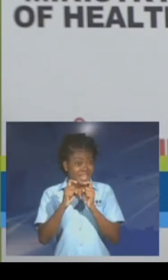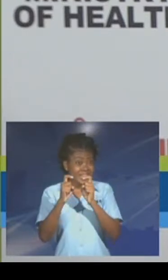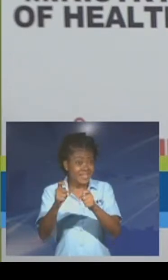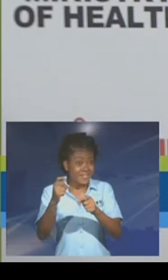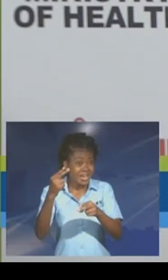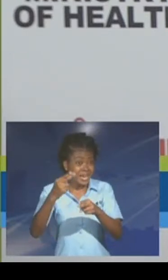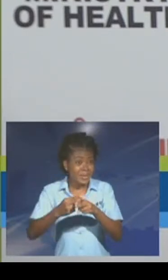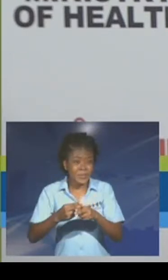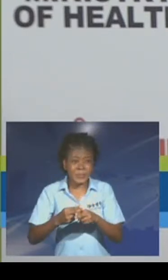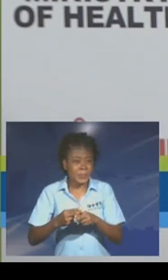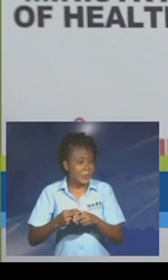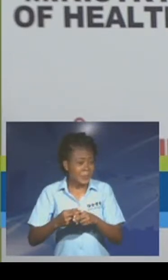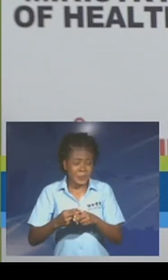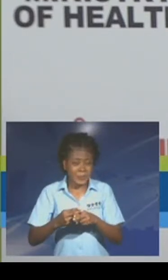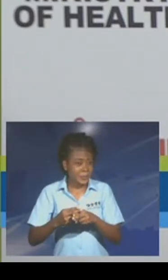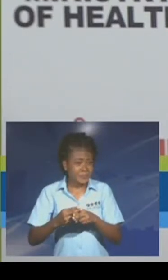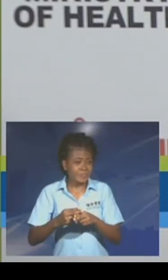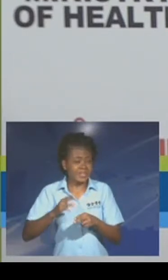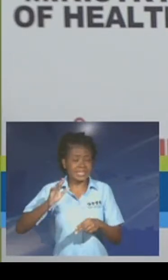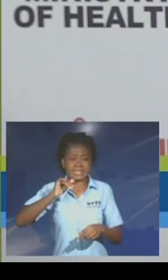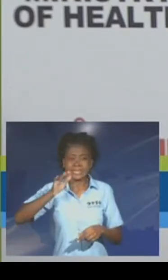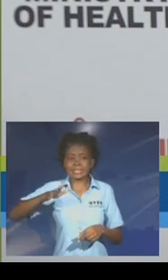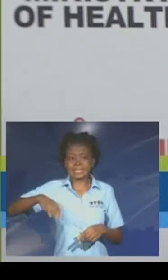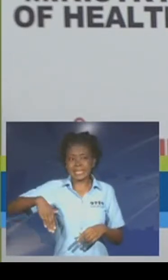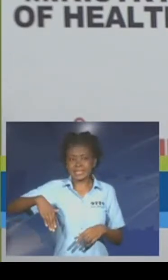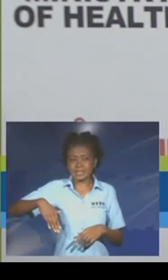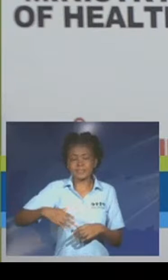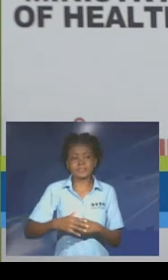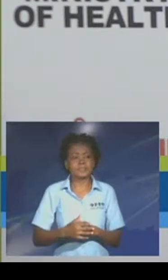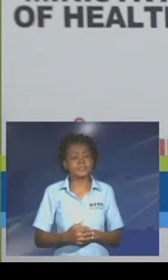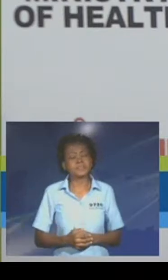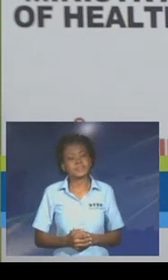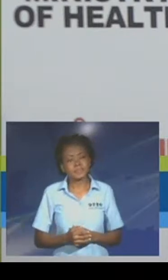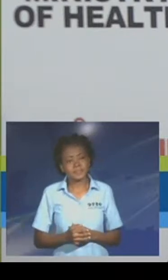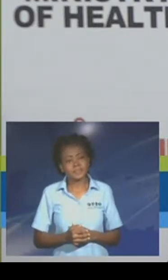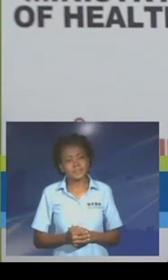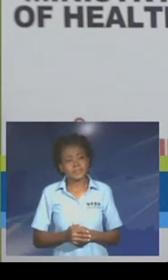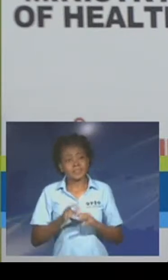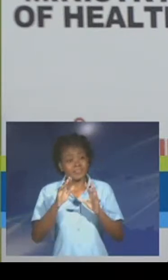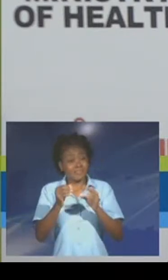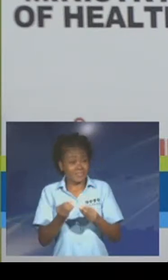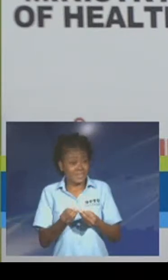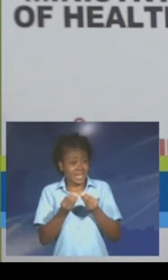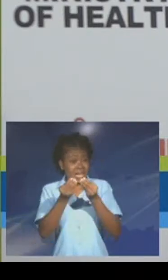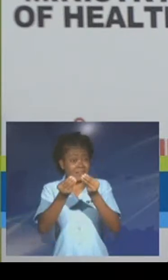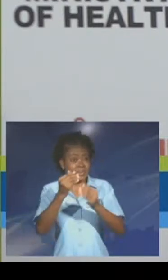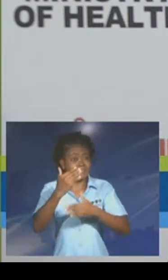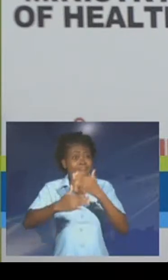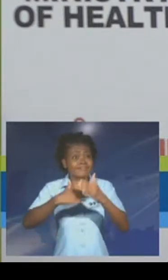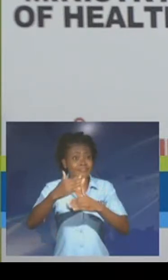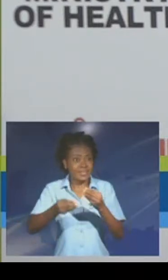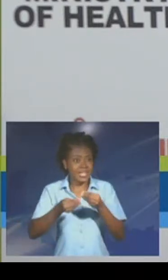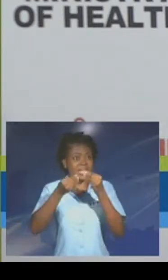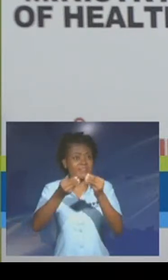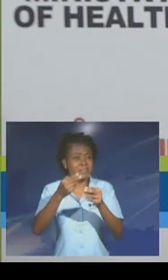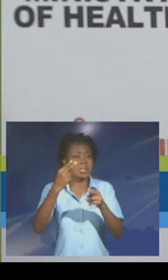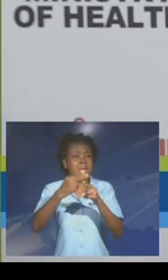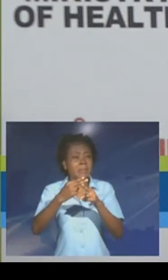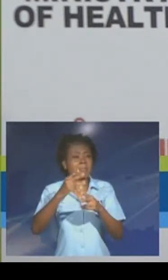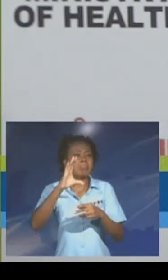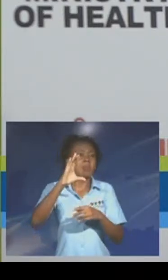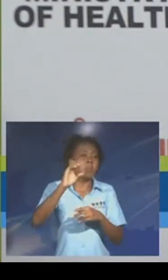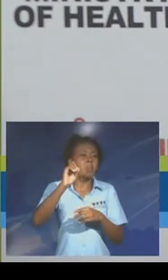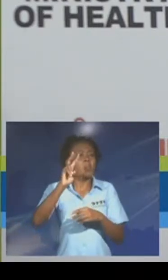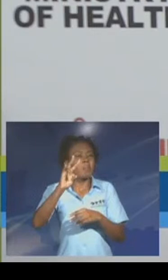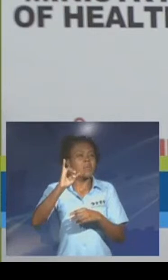a nation or person neutral name, COVID-19. Discrimination and stigma does